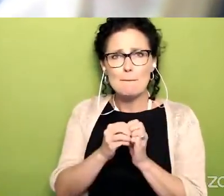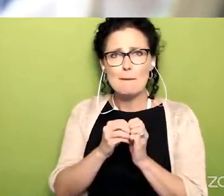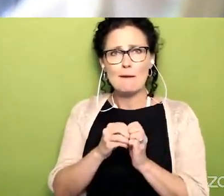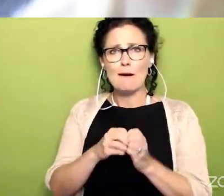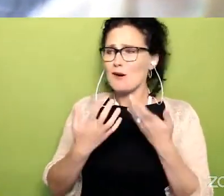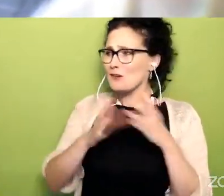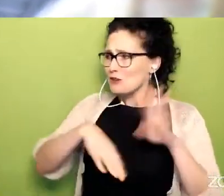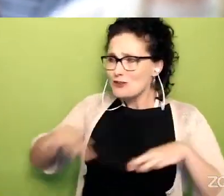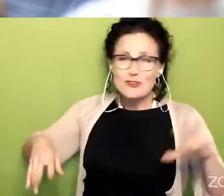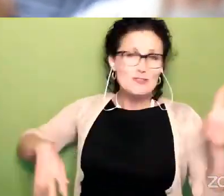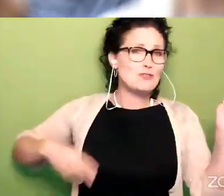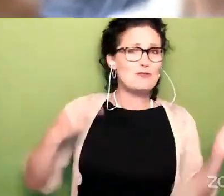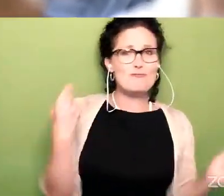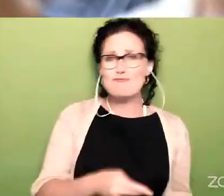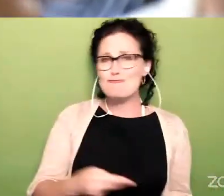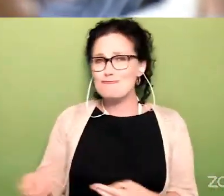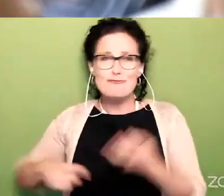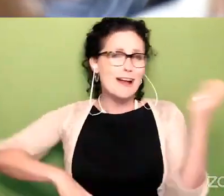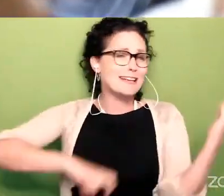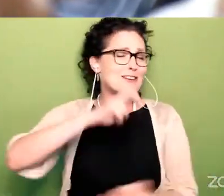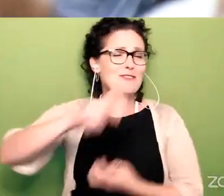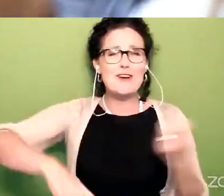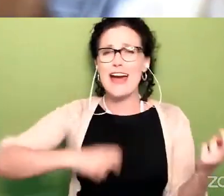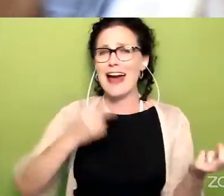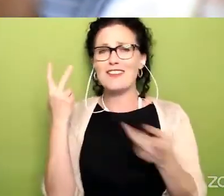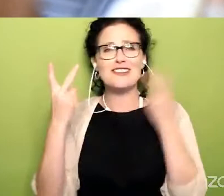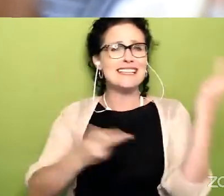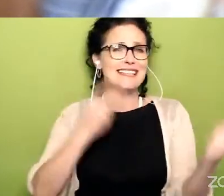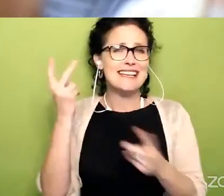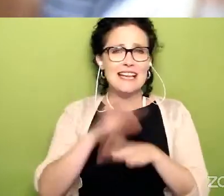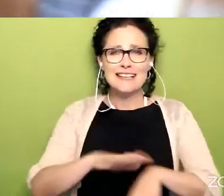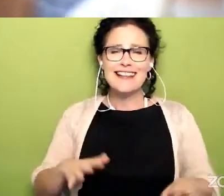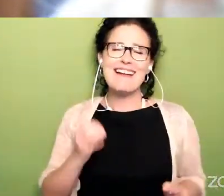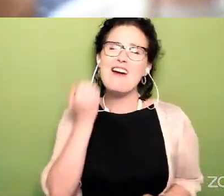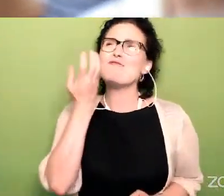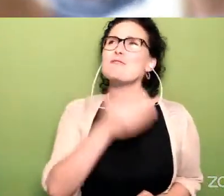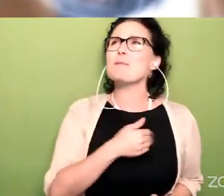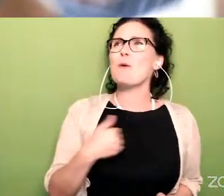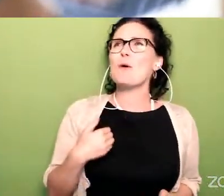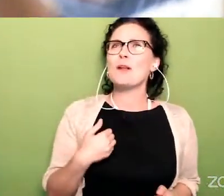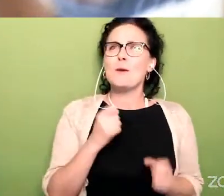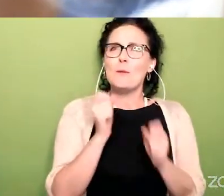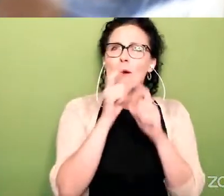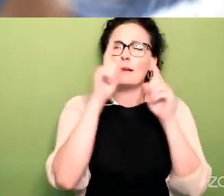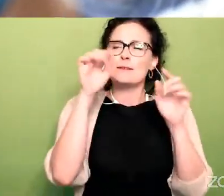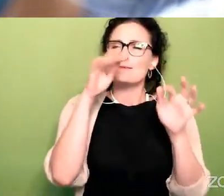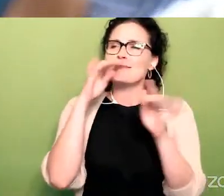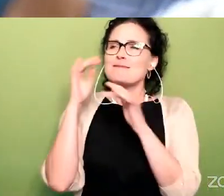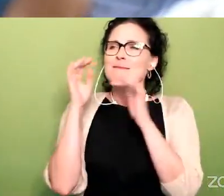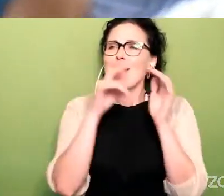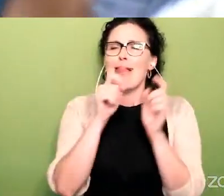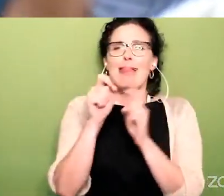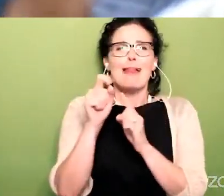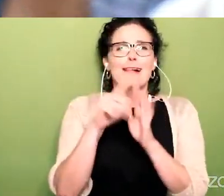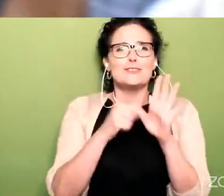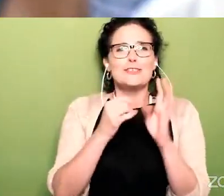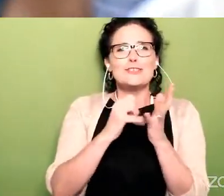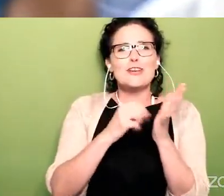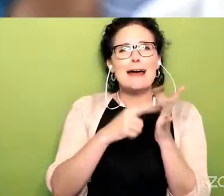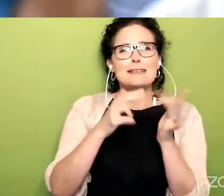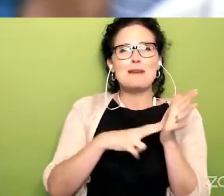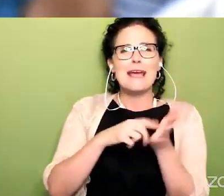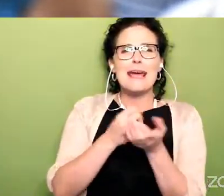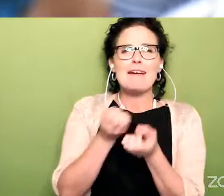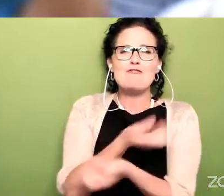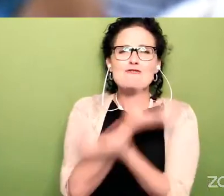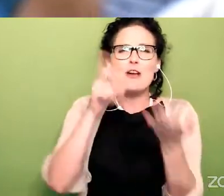prata. I have left having my hair combed by my mother and Mendy with my sisters. Did you not see their faces when we said we